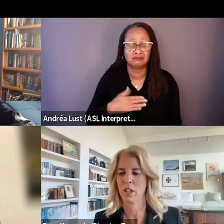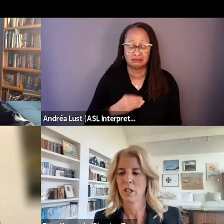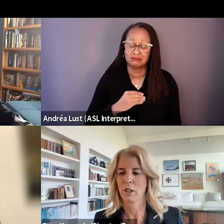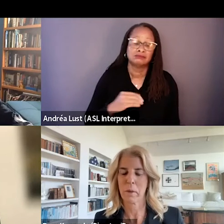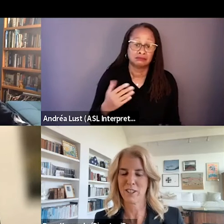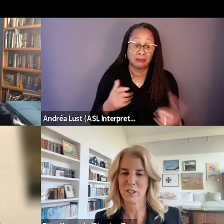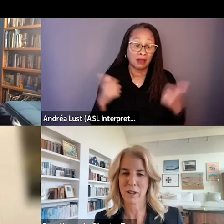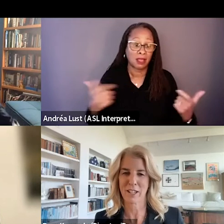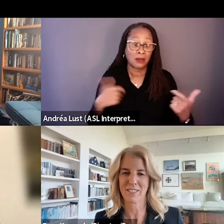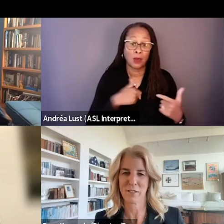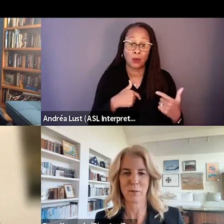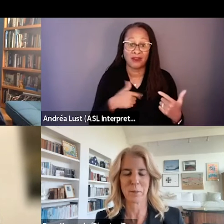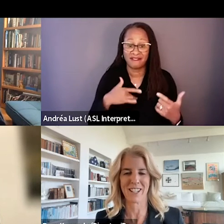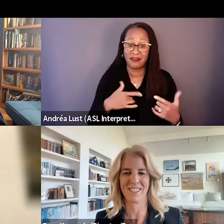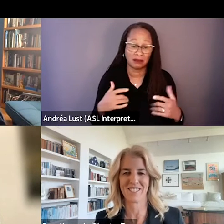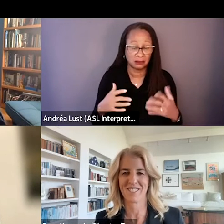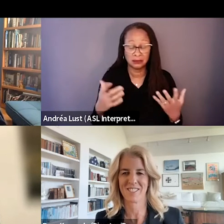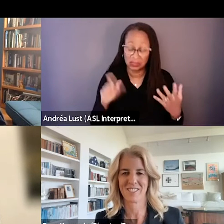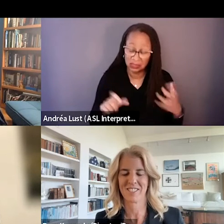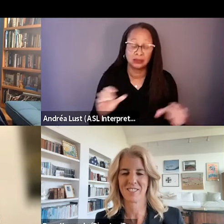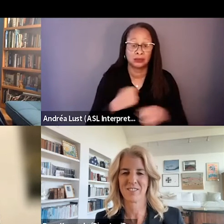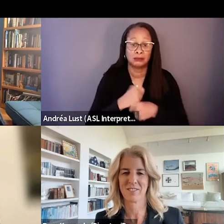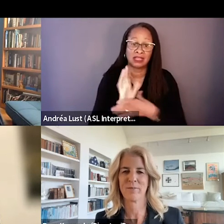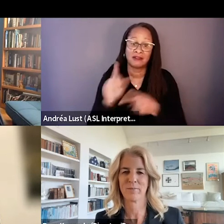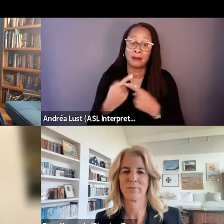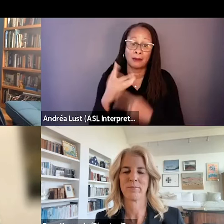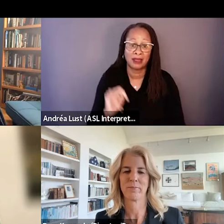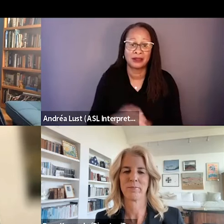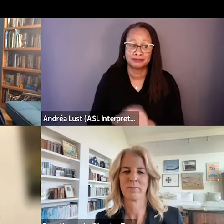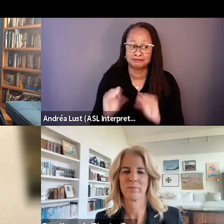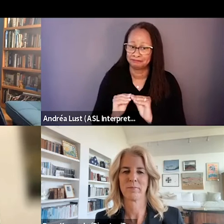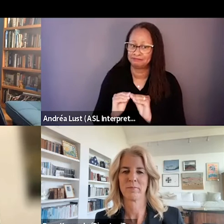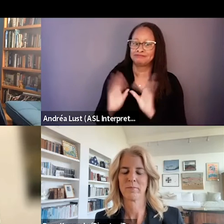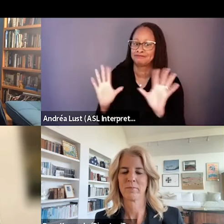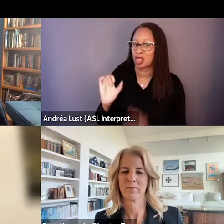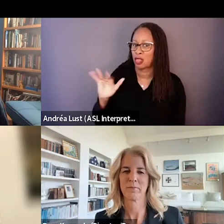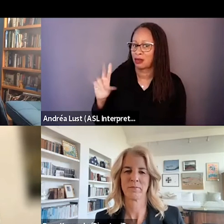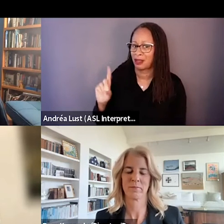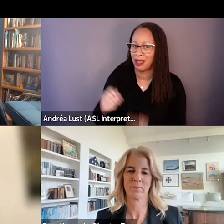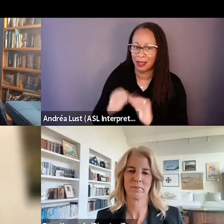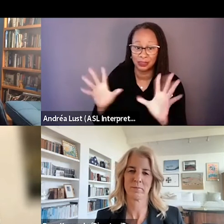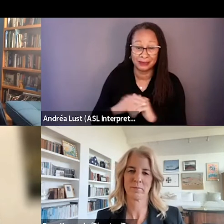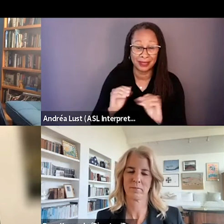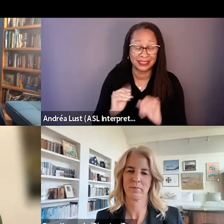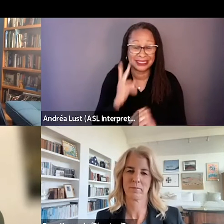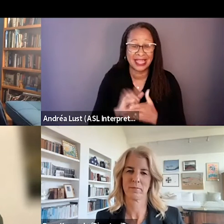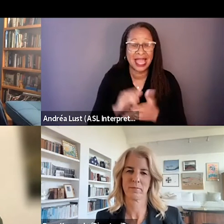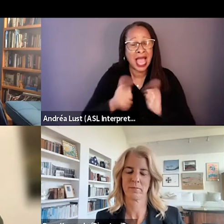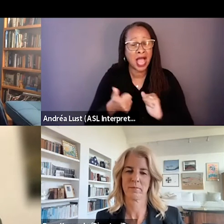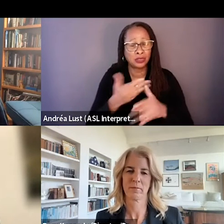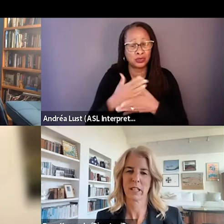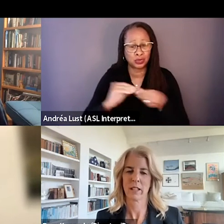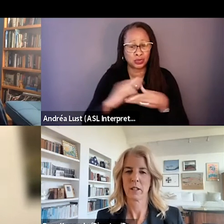were compelled to make a film about it. Absolutely. I could totally see that. The way in which you told the story, I was